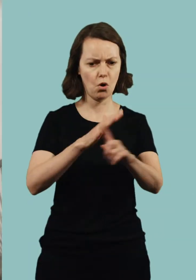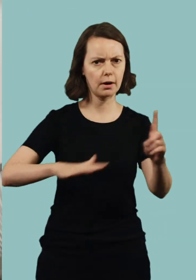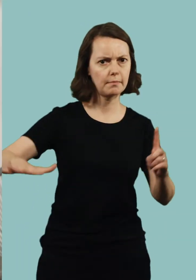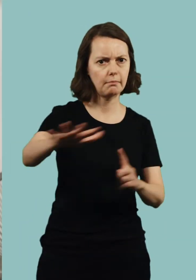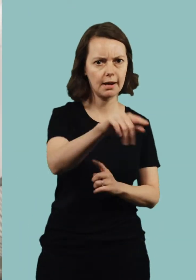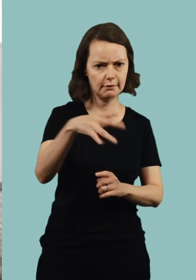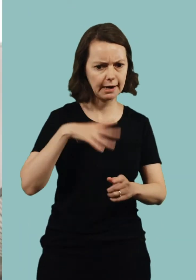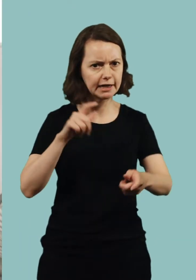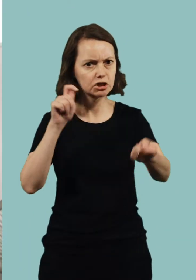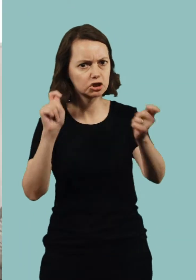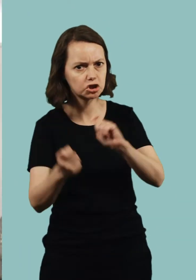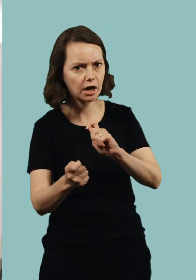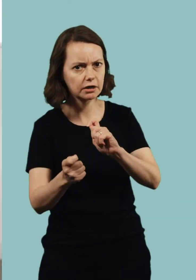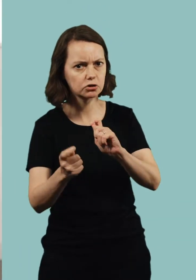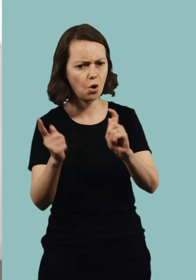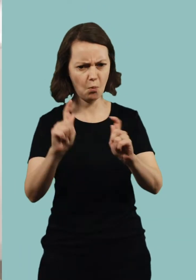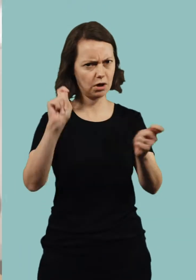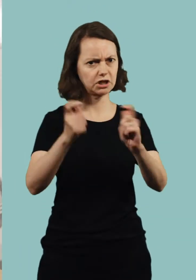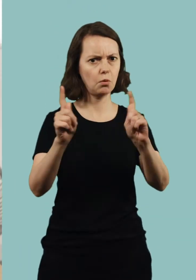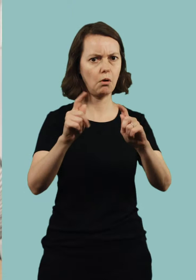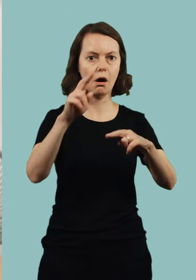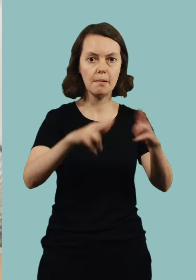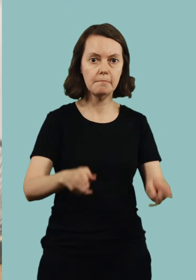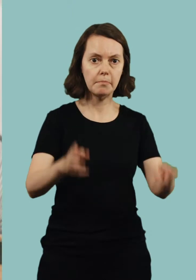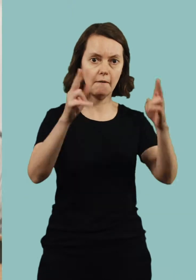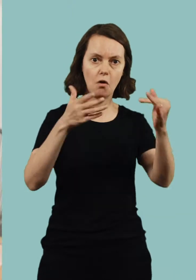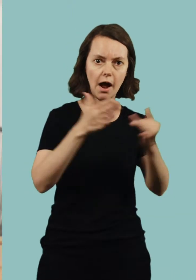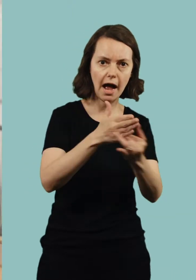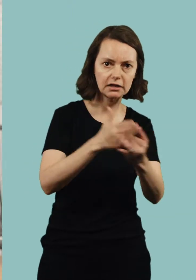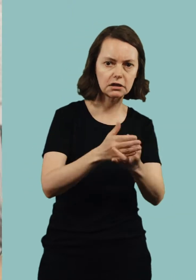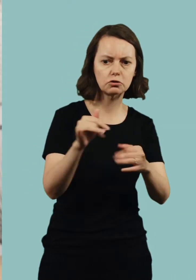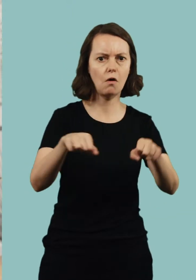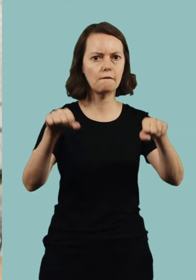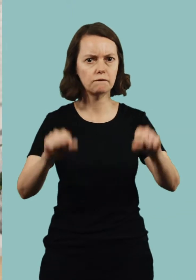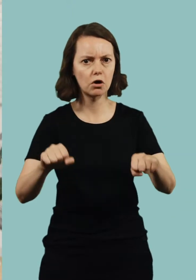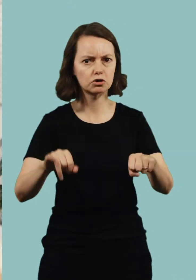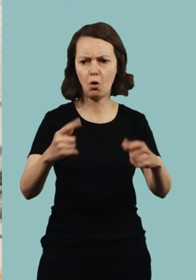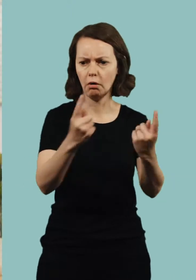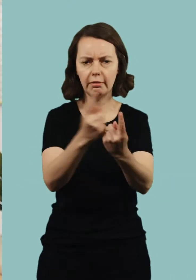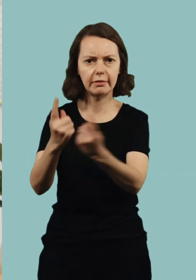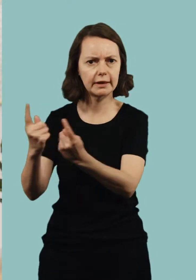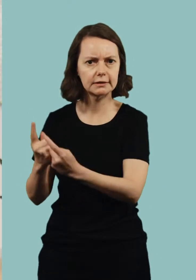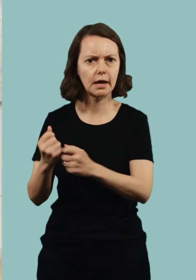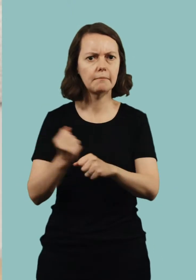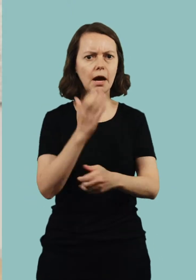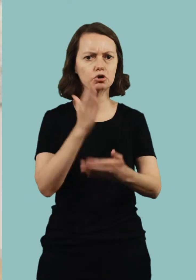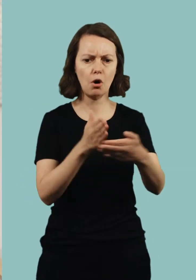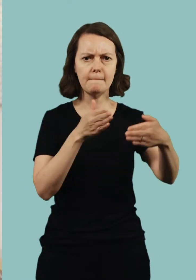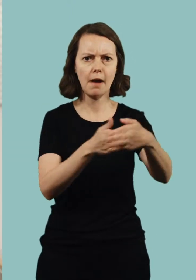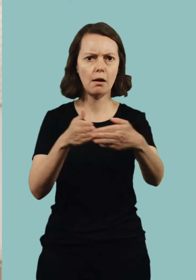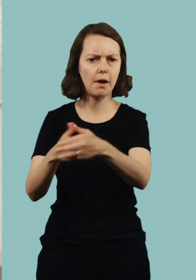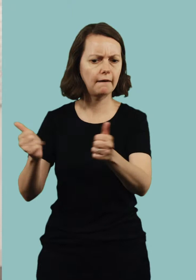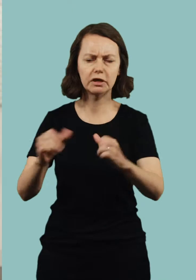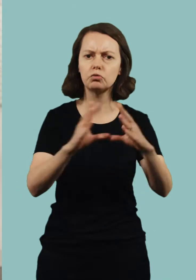A physical adjustment refers to any change made to the structure, surrounds or furniture and fittings within a workplace to